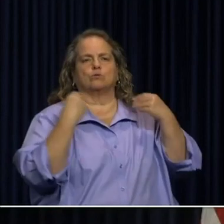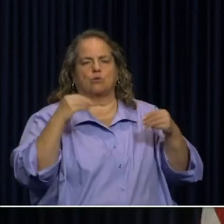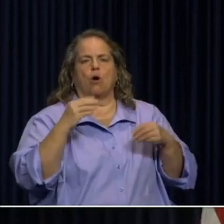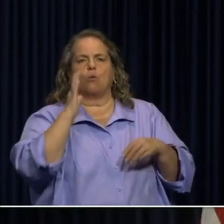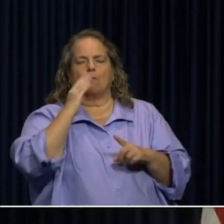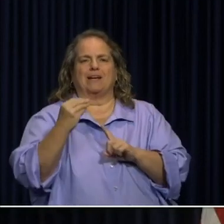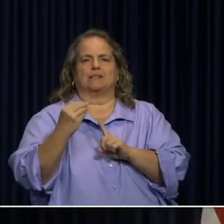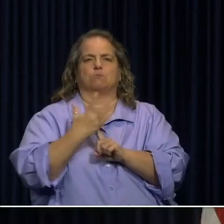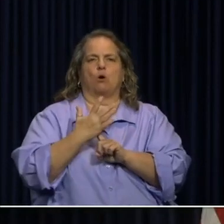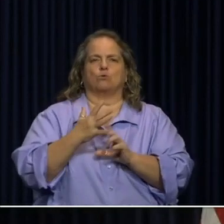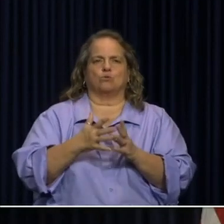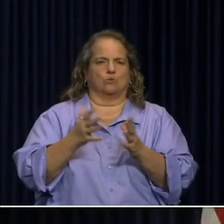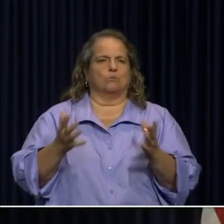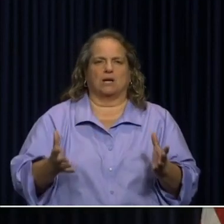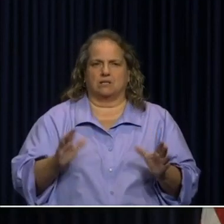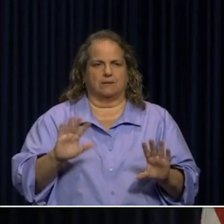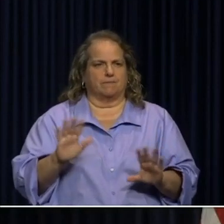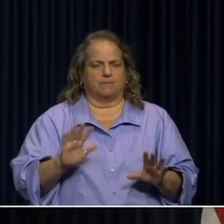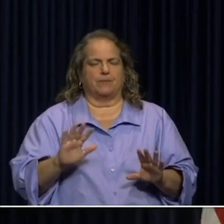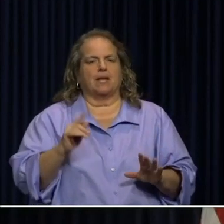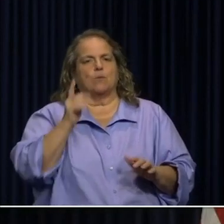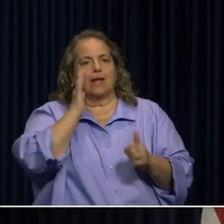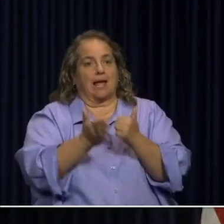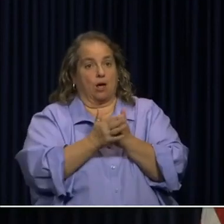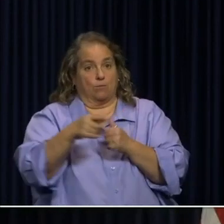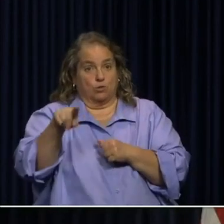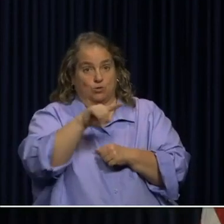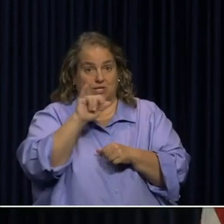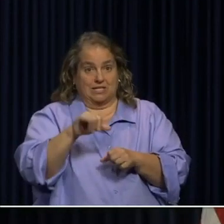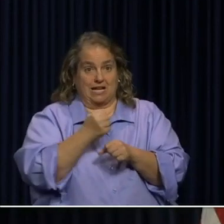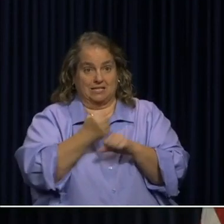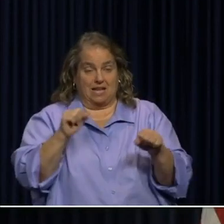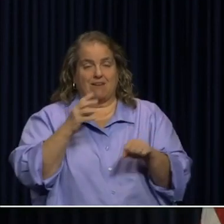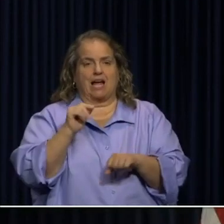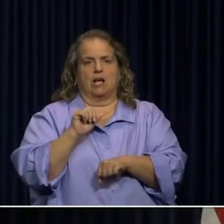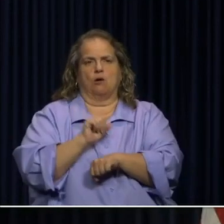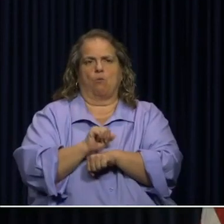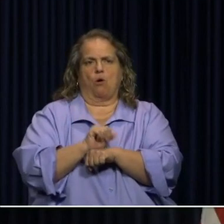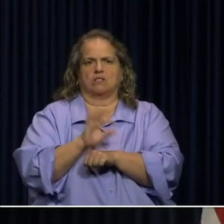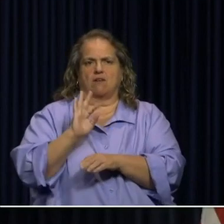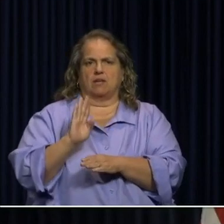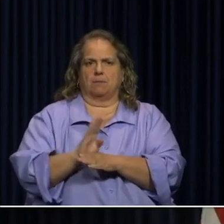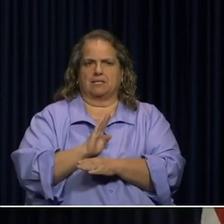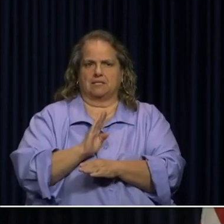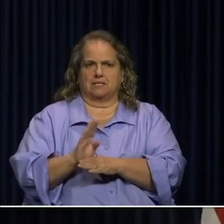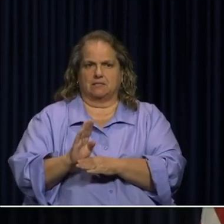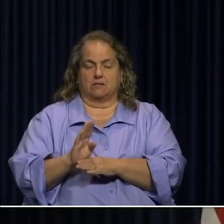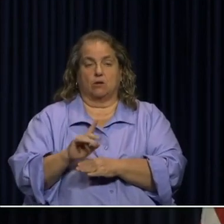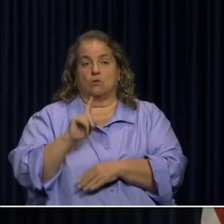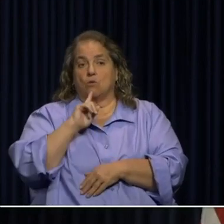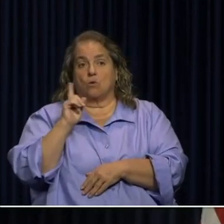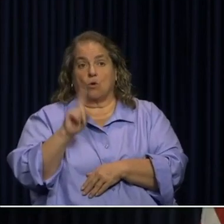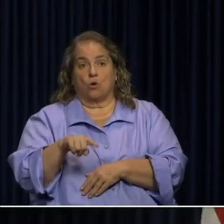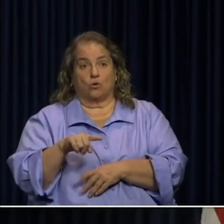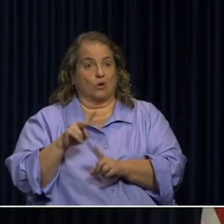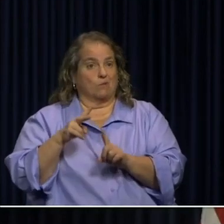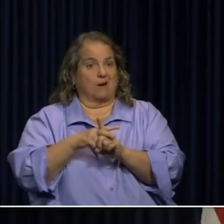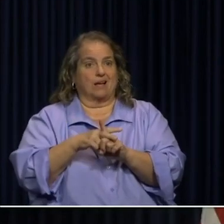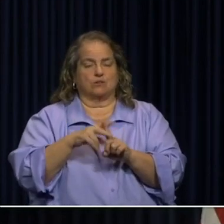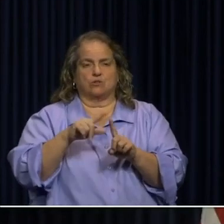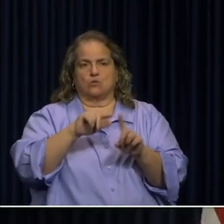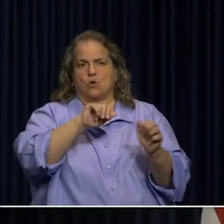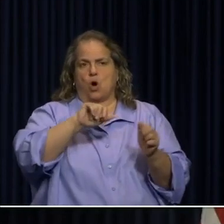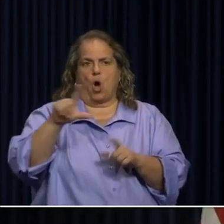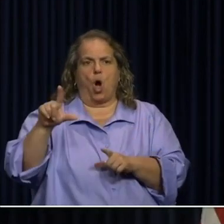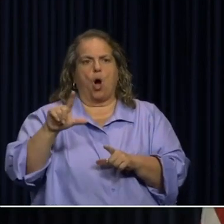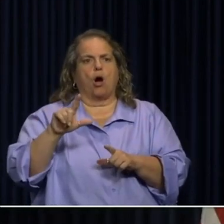exposed. It's going to help you stay safer and the employees of the business. The order applies to all of these still